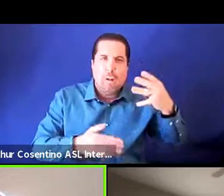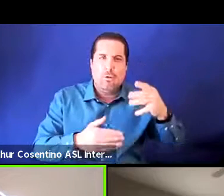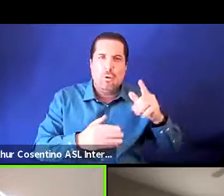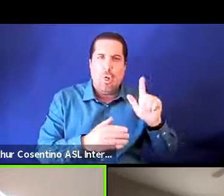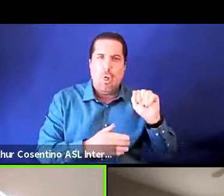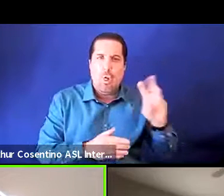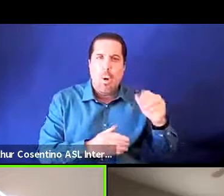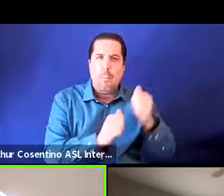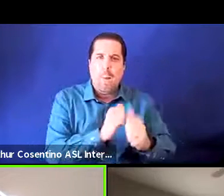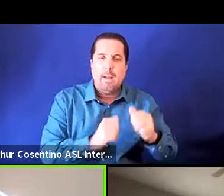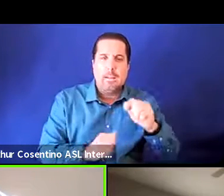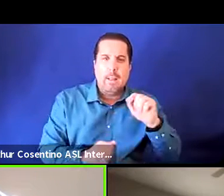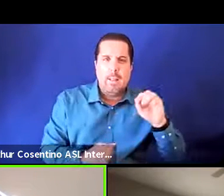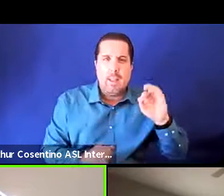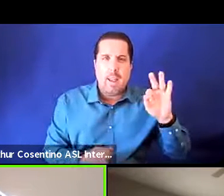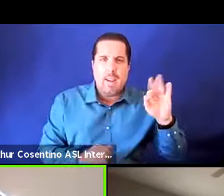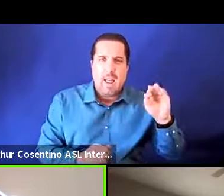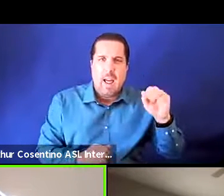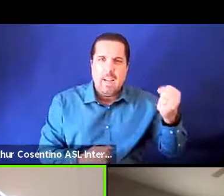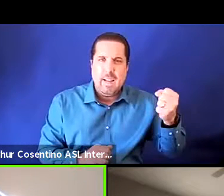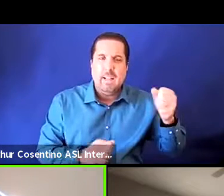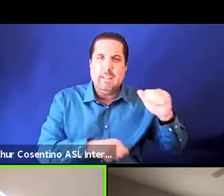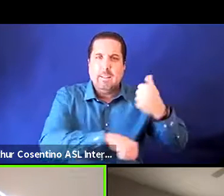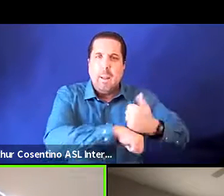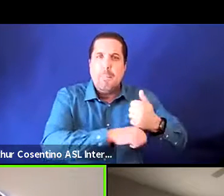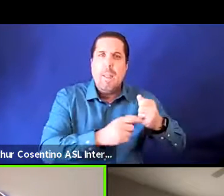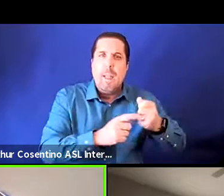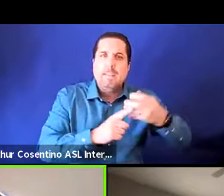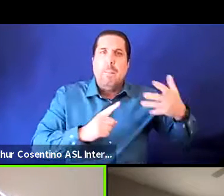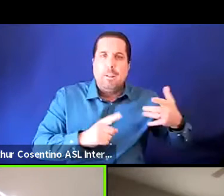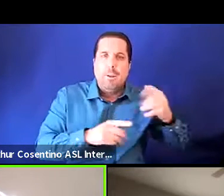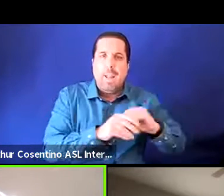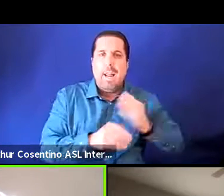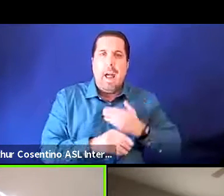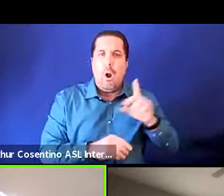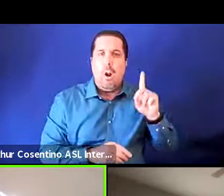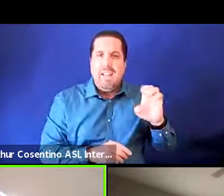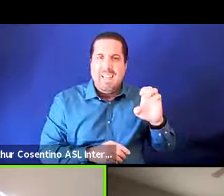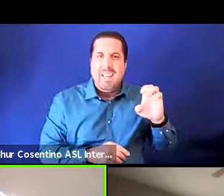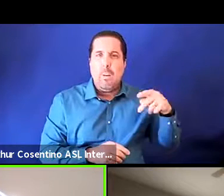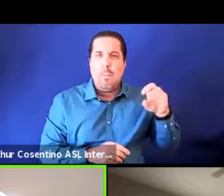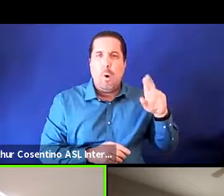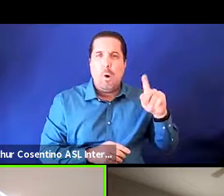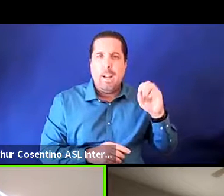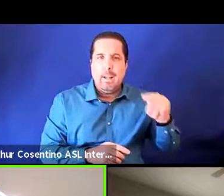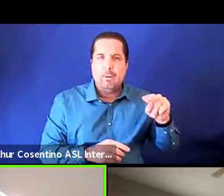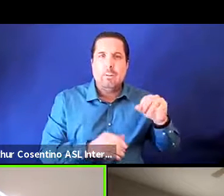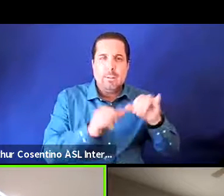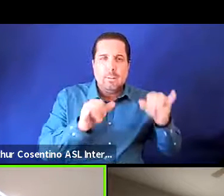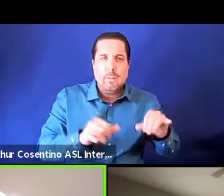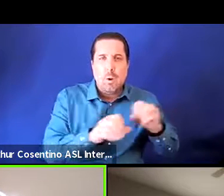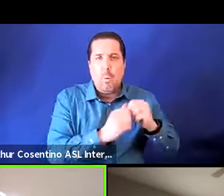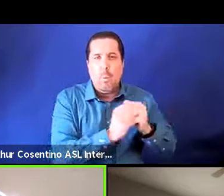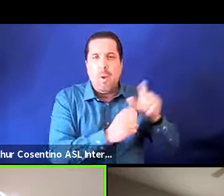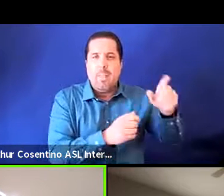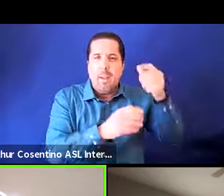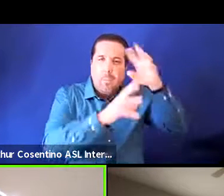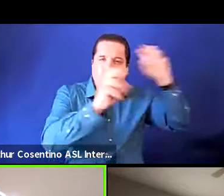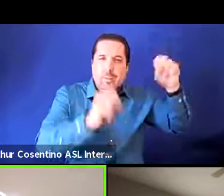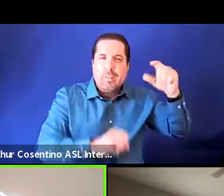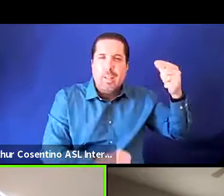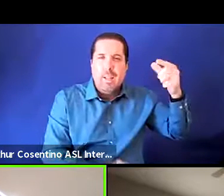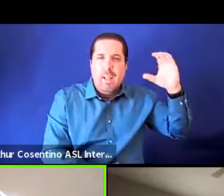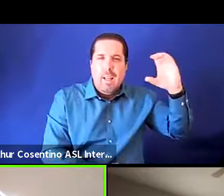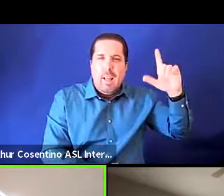90s, set up and expanded our current detention and deportation system. And that was set up by the Clinton-Gore administration, right? And like in this moment,